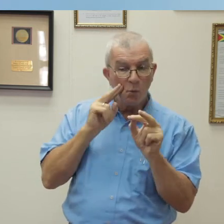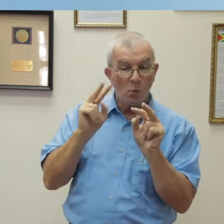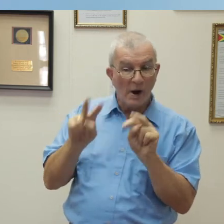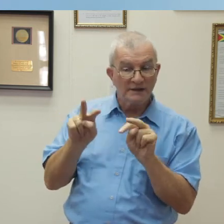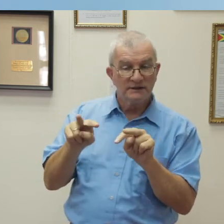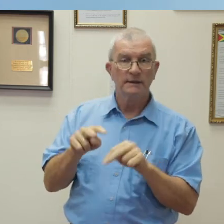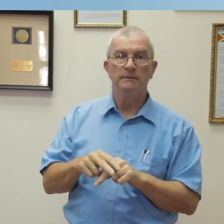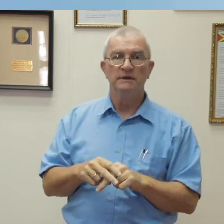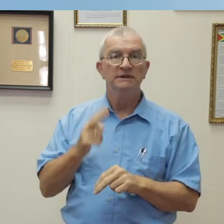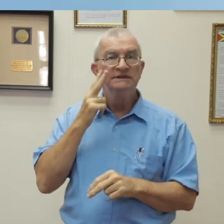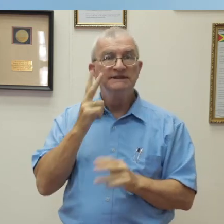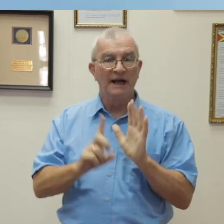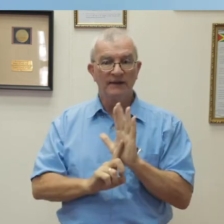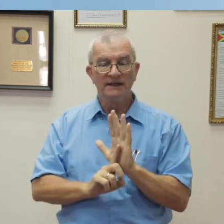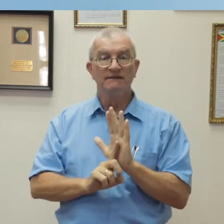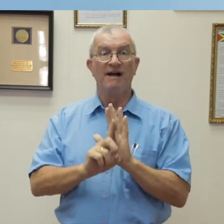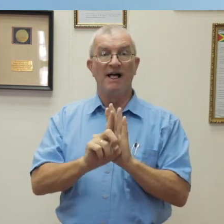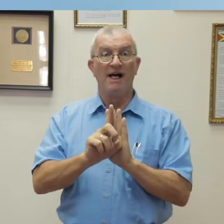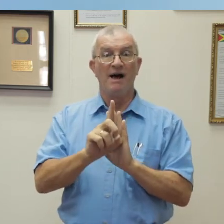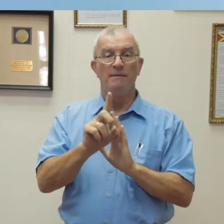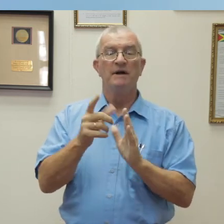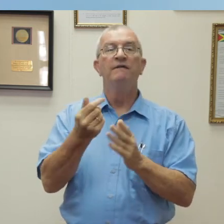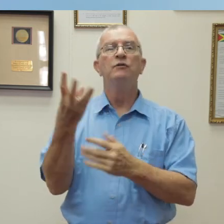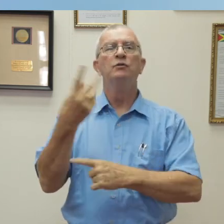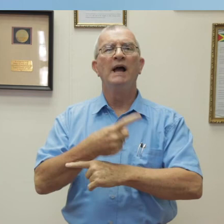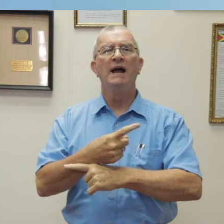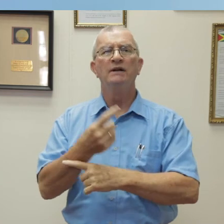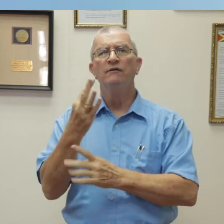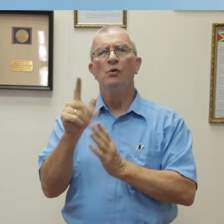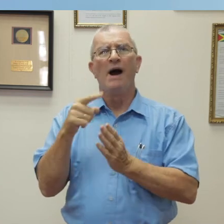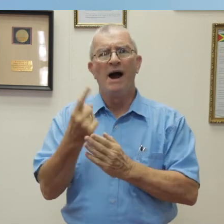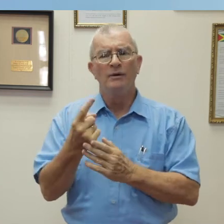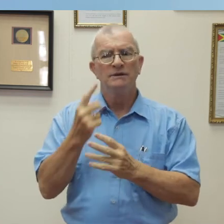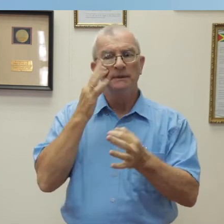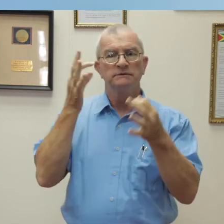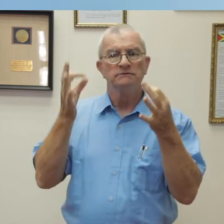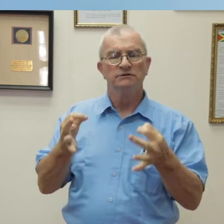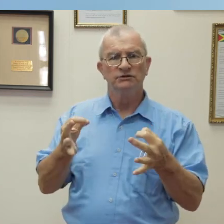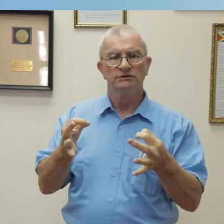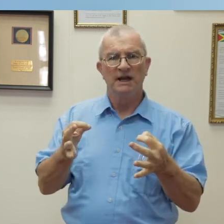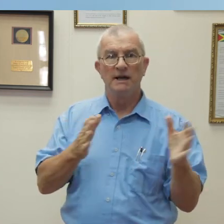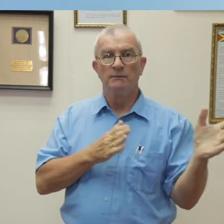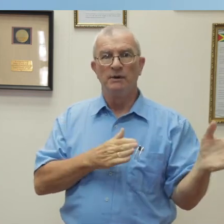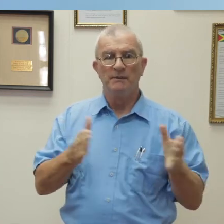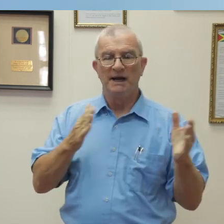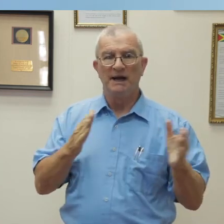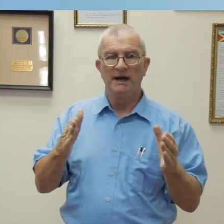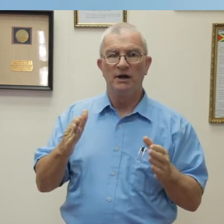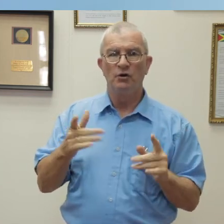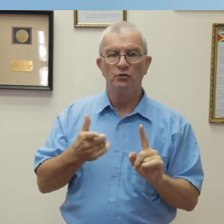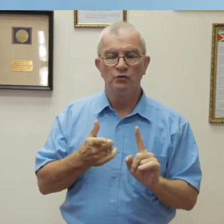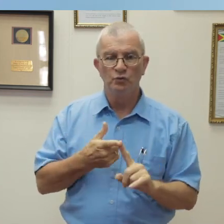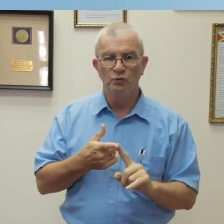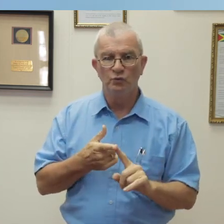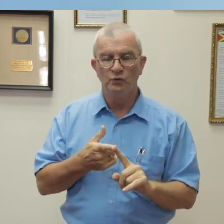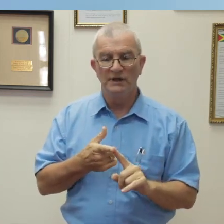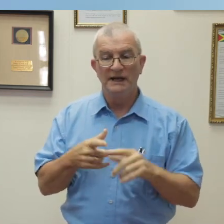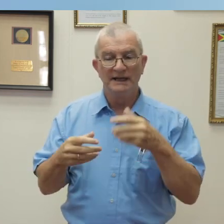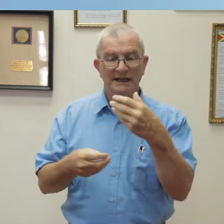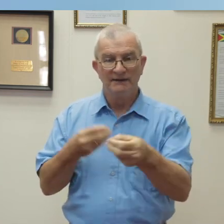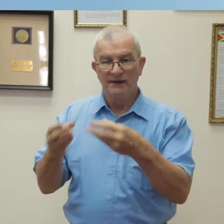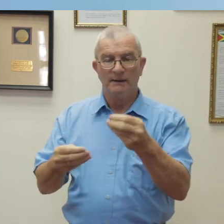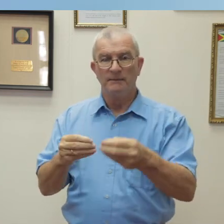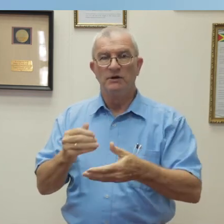whether it is in a few days or a few hours to make a decision and to prepare to give them added